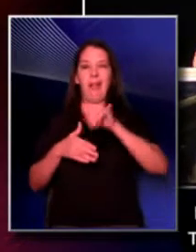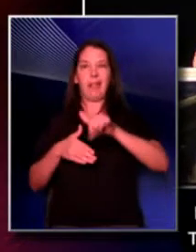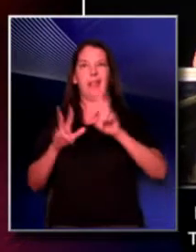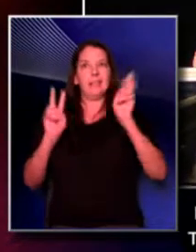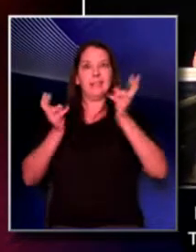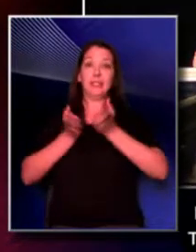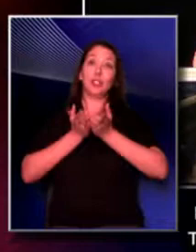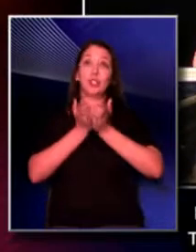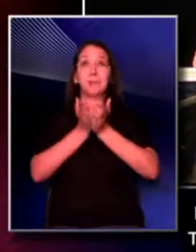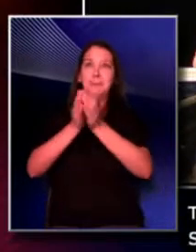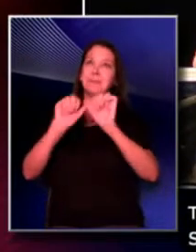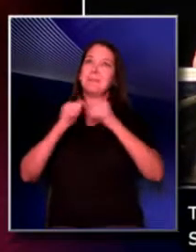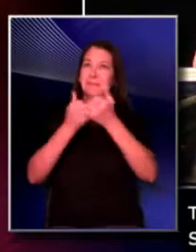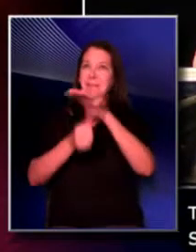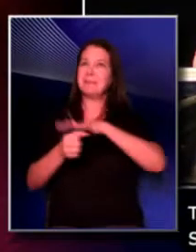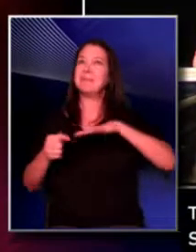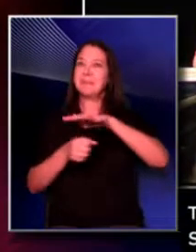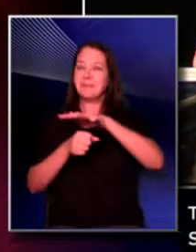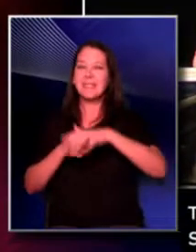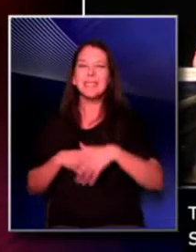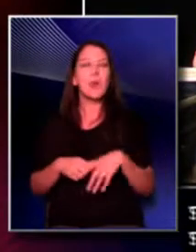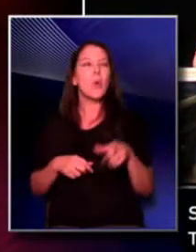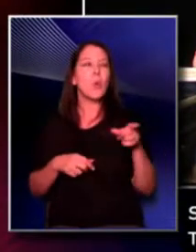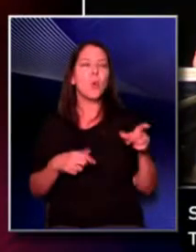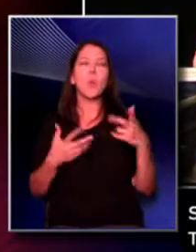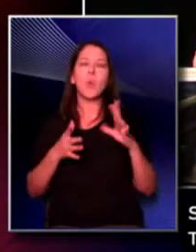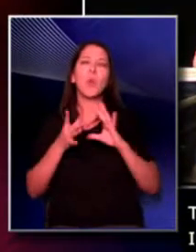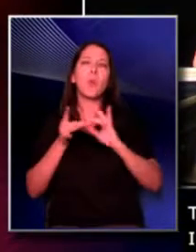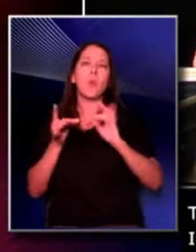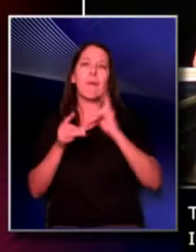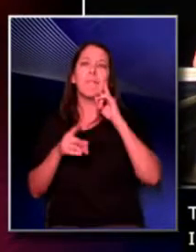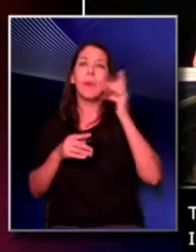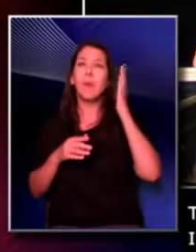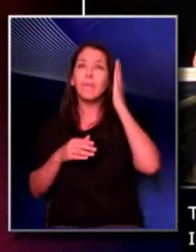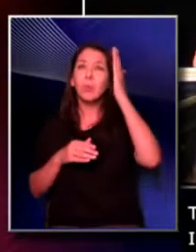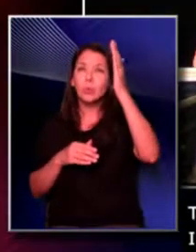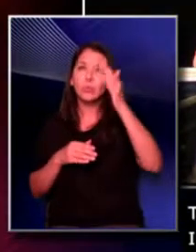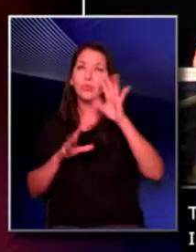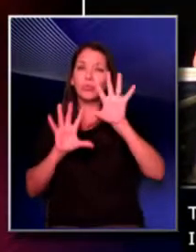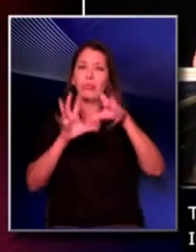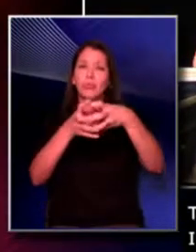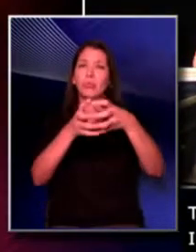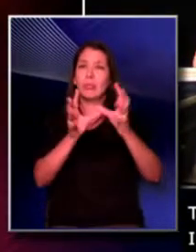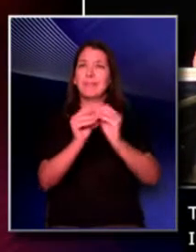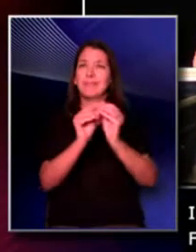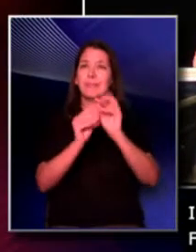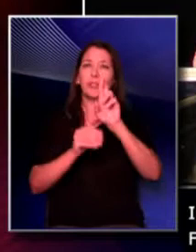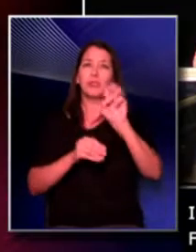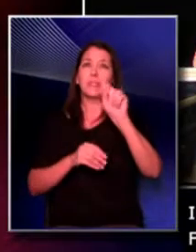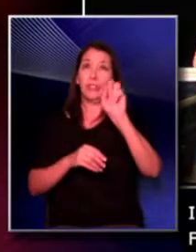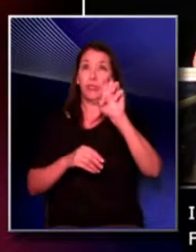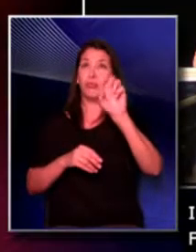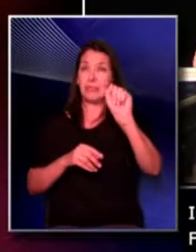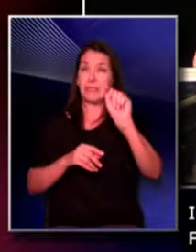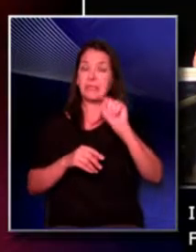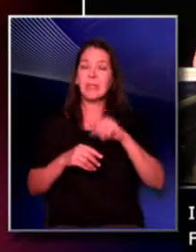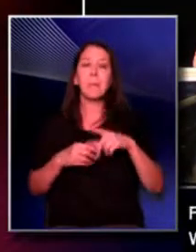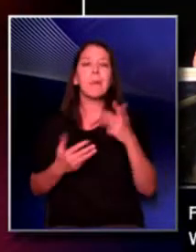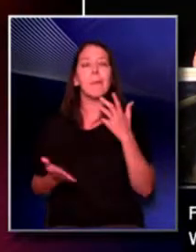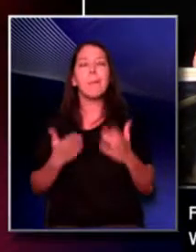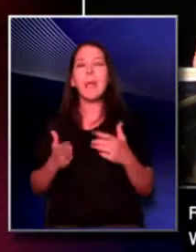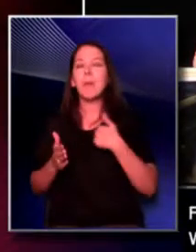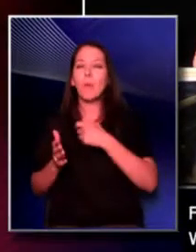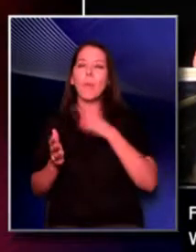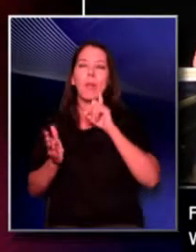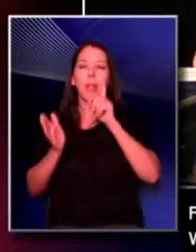go in. I think that you had mentioned that for a future retreat, but we might want to explore trainings for